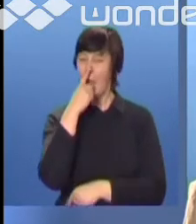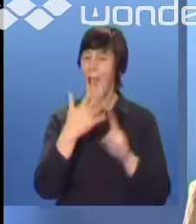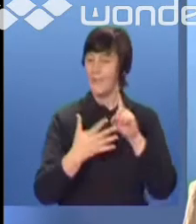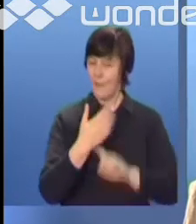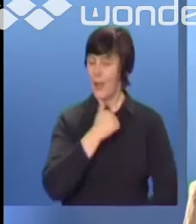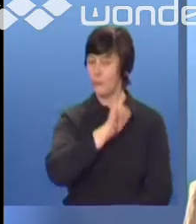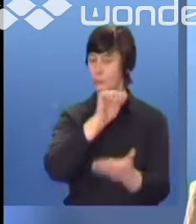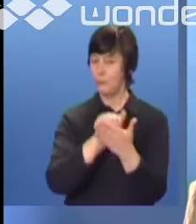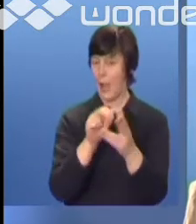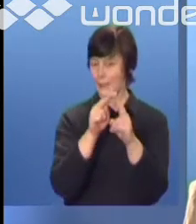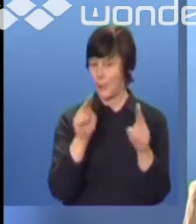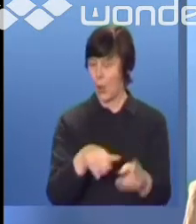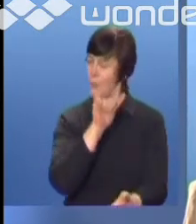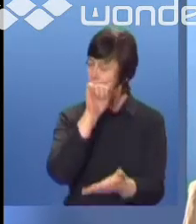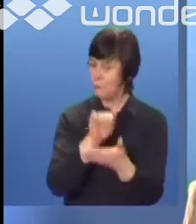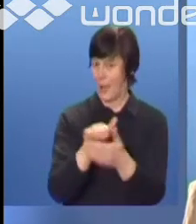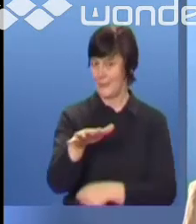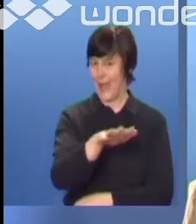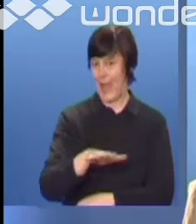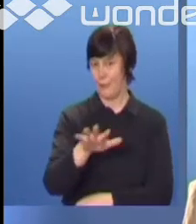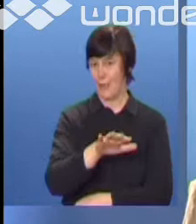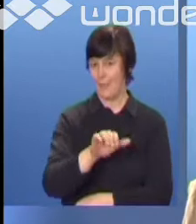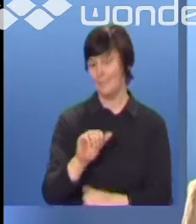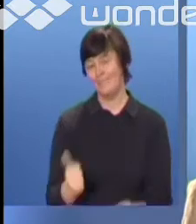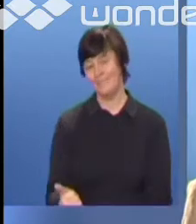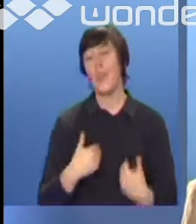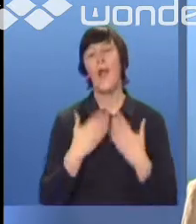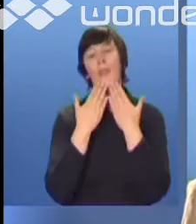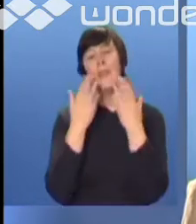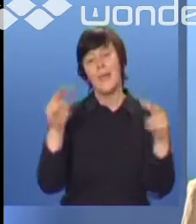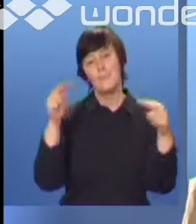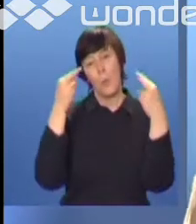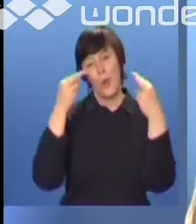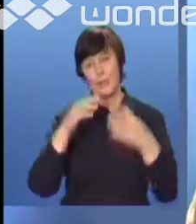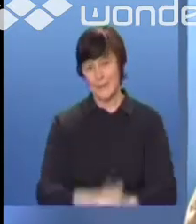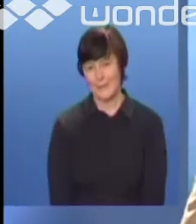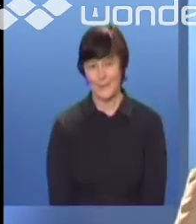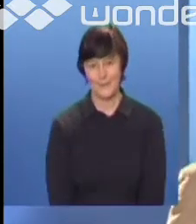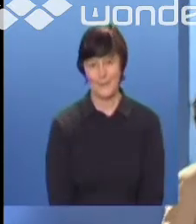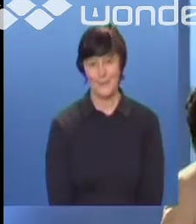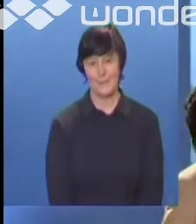you want in the area you want. Thanks for watching. Goodbye. Goodbye.